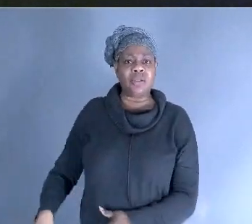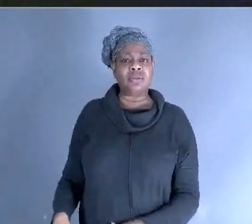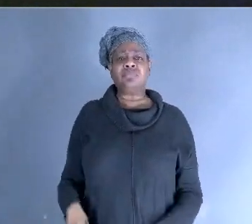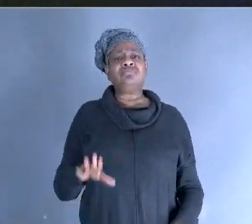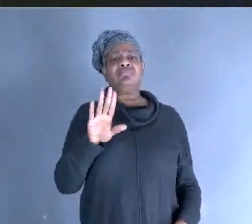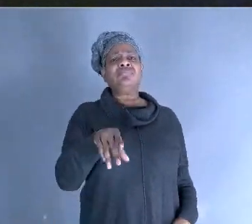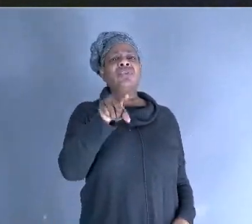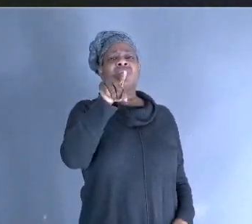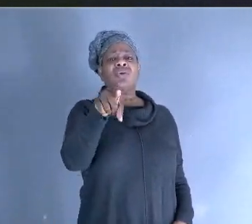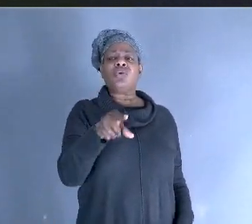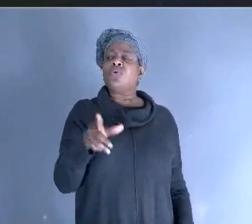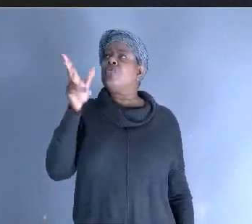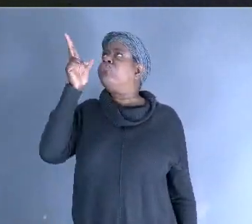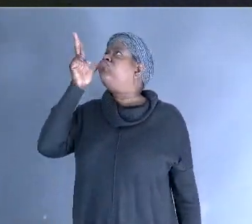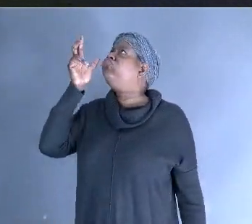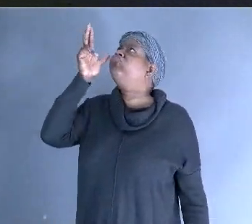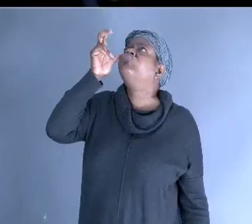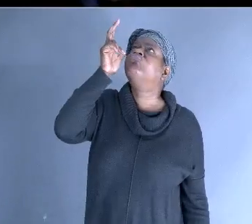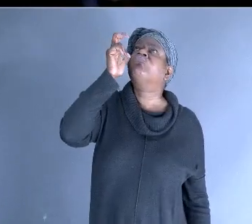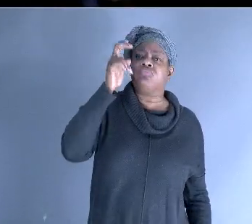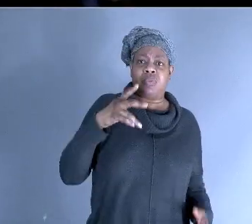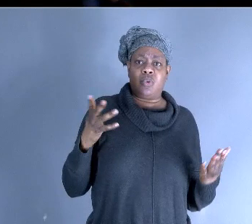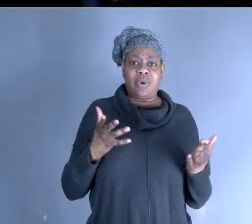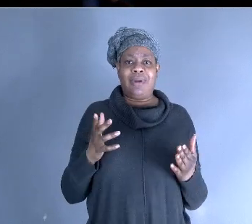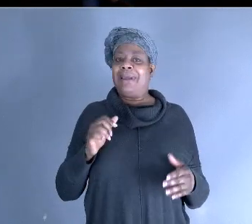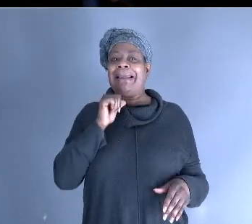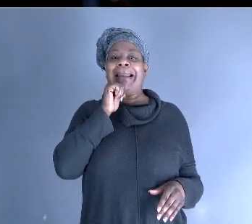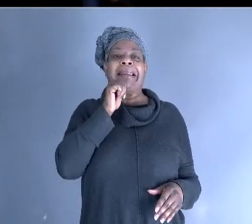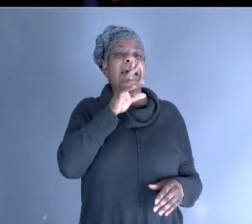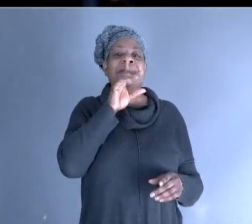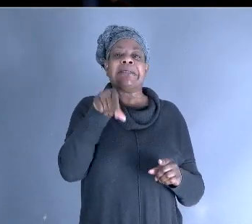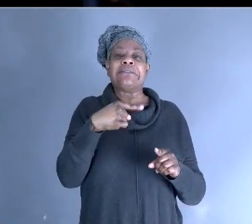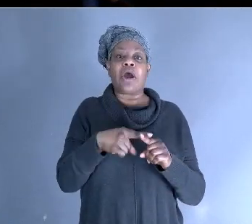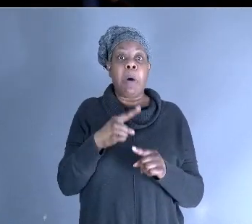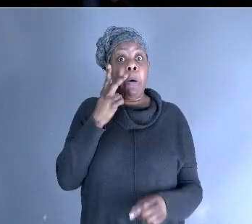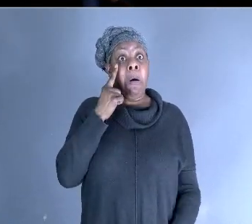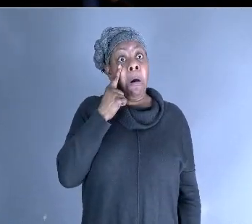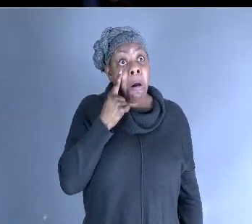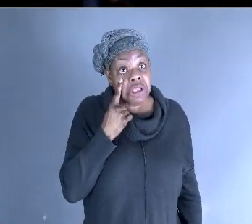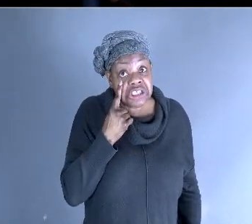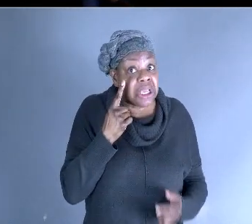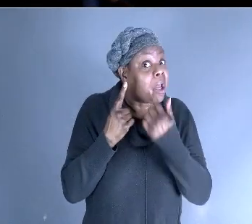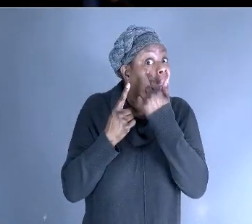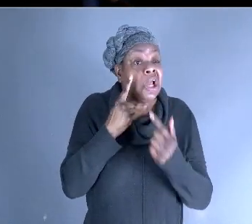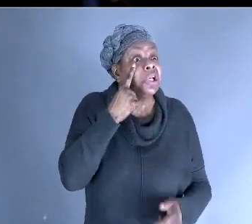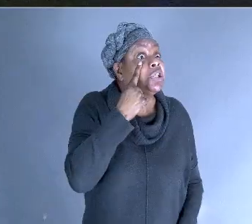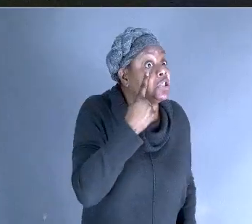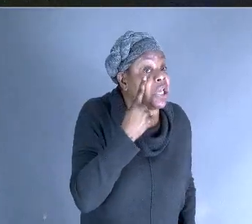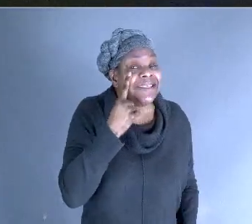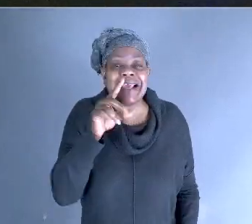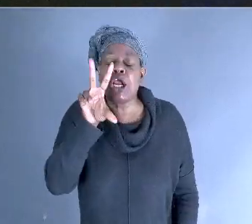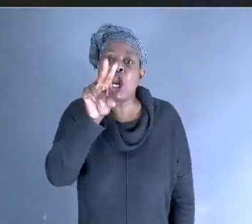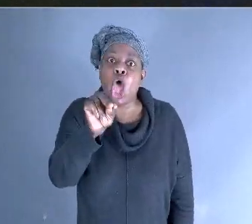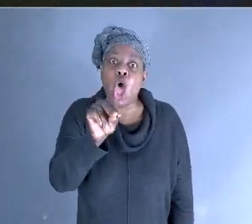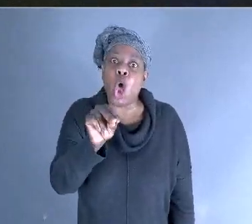What do you see? Not in the natural, But in the spirit realm.